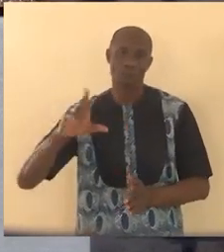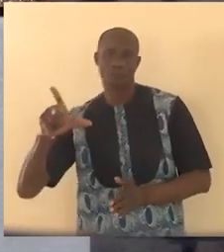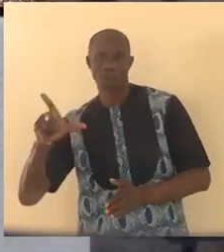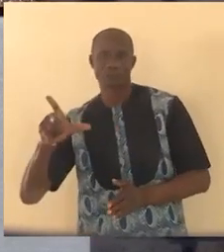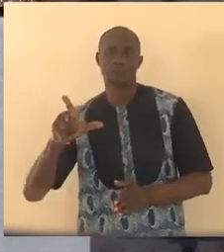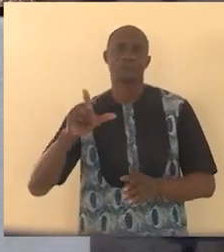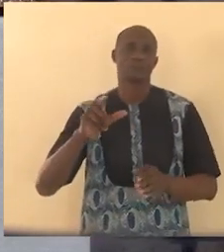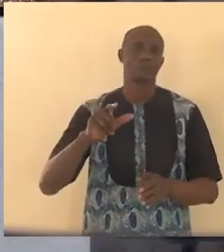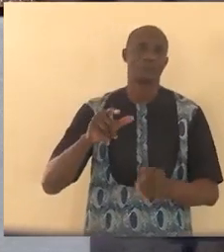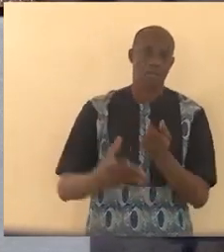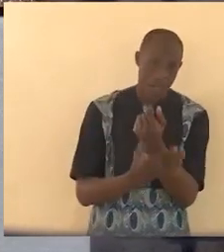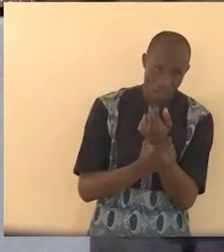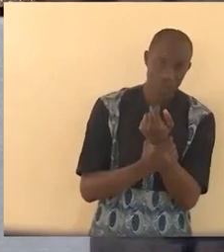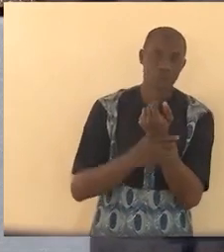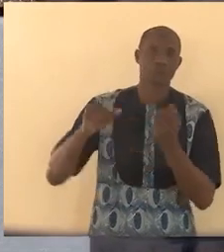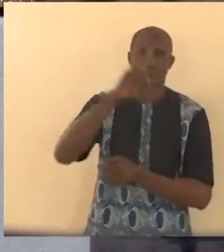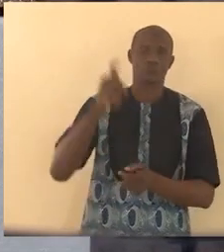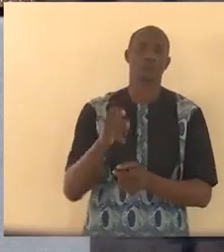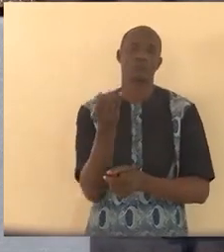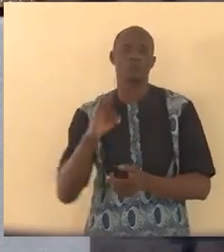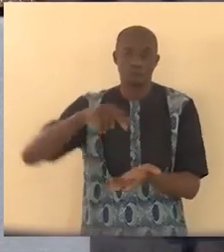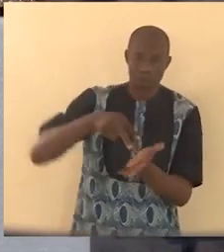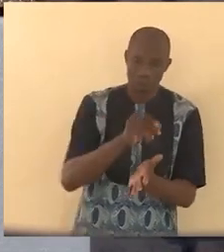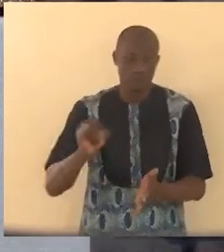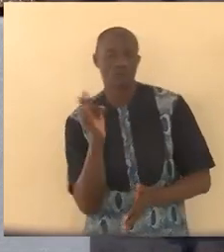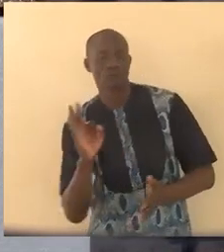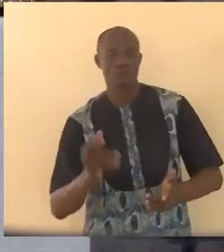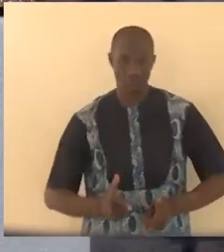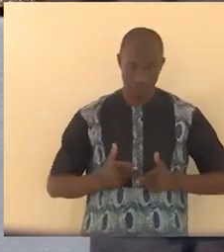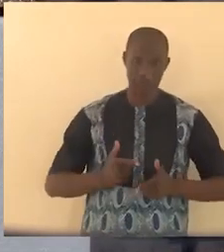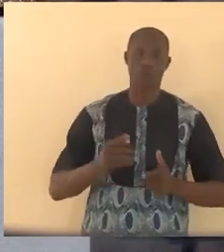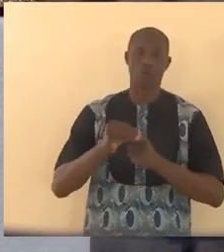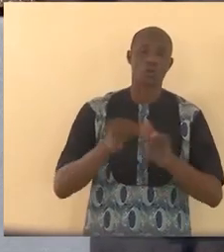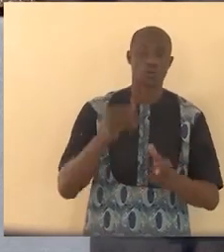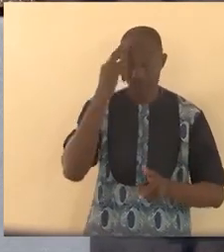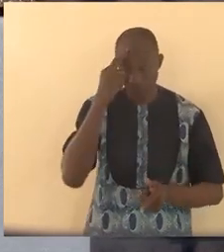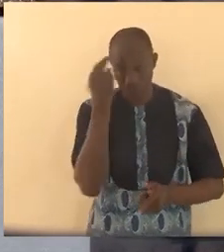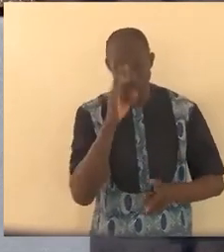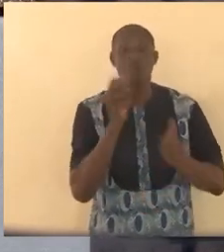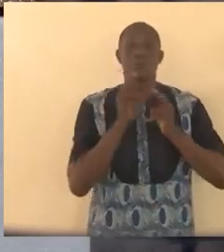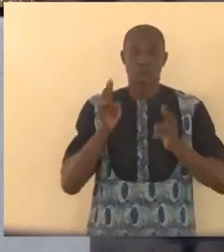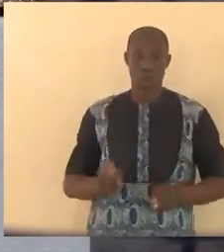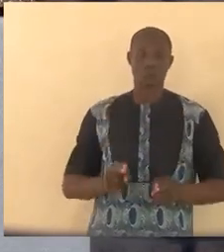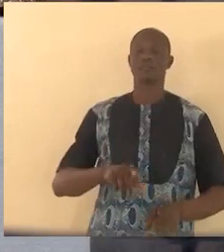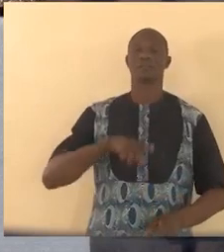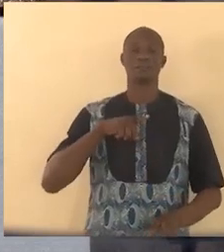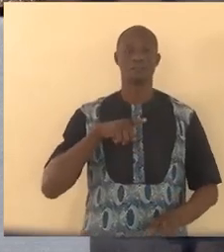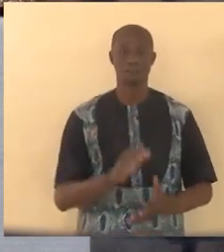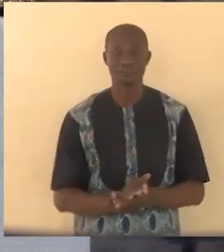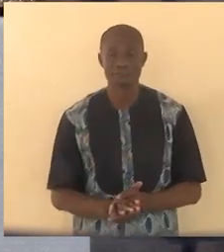Ecclesiastes, deals with the fundamental question of the meaning of life or the purpose of human